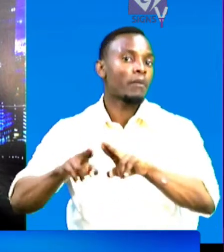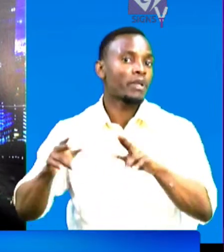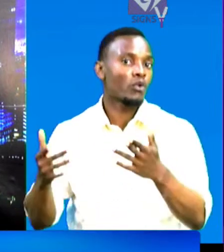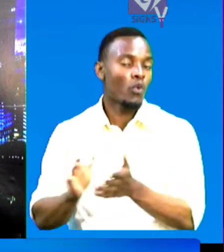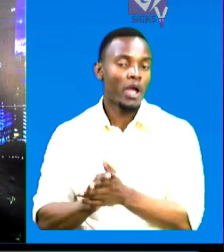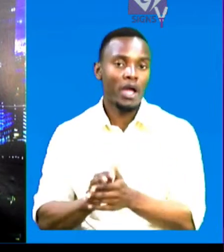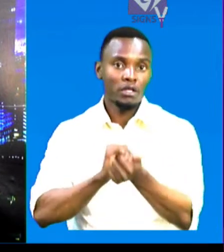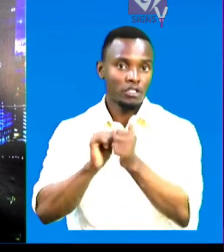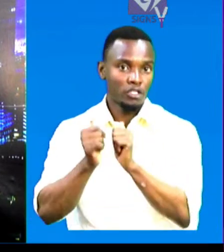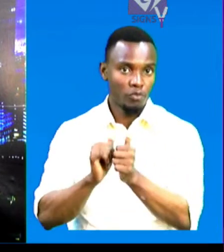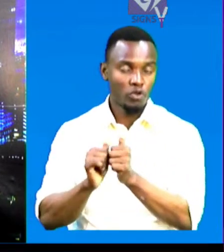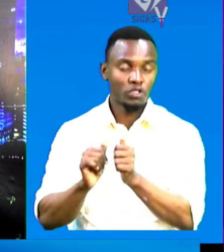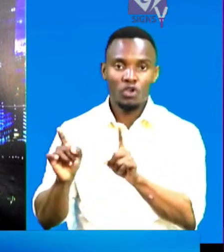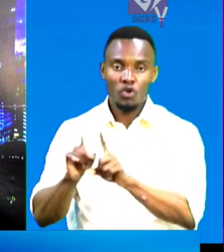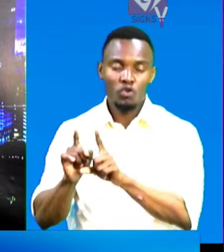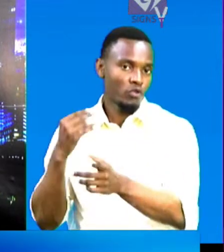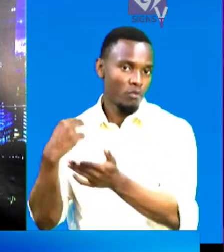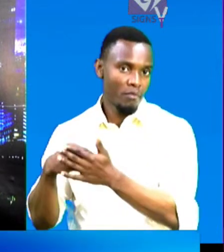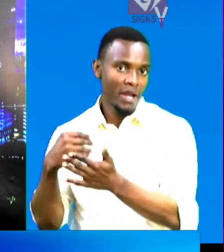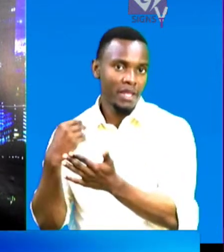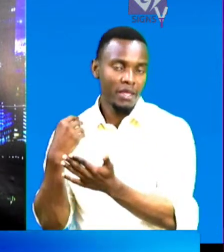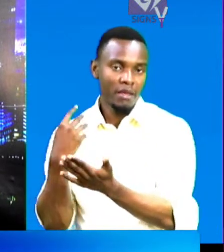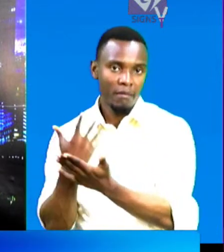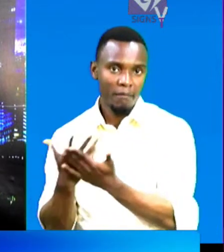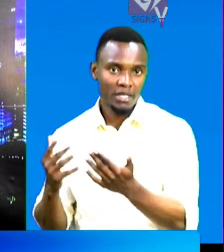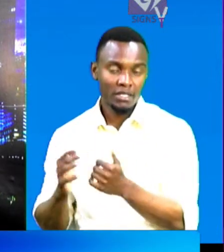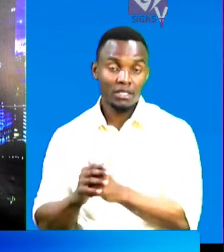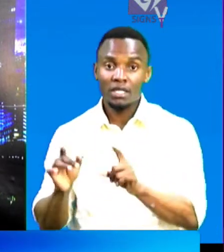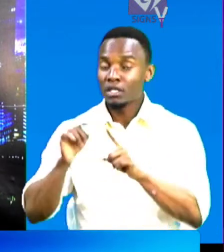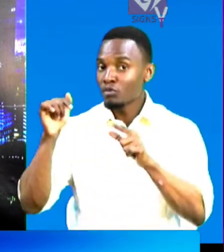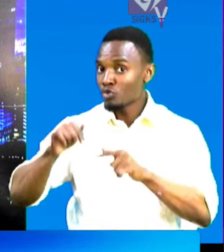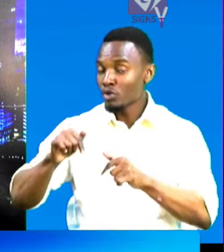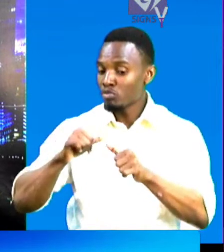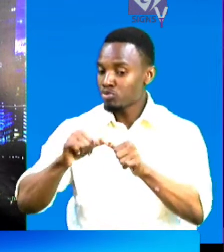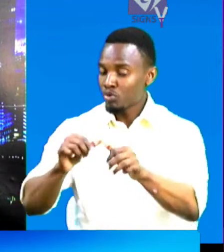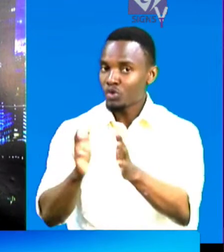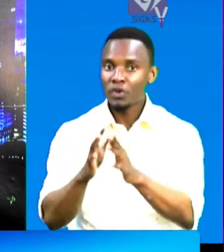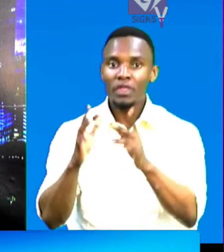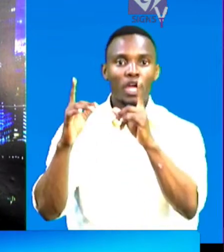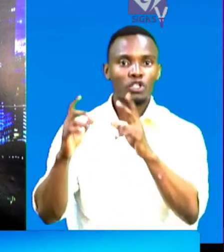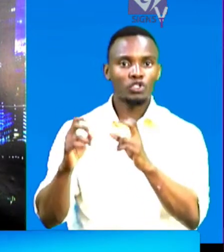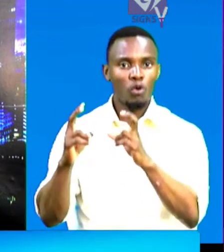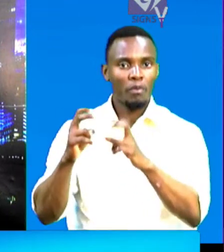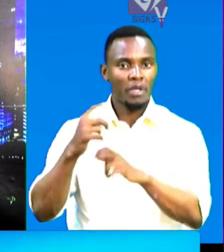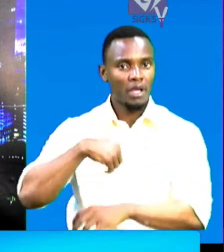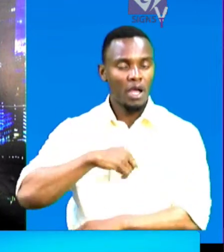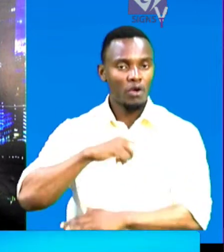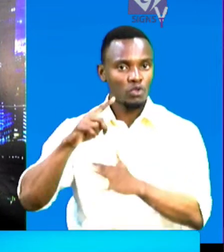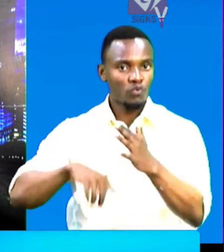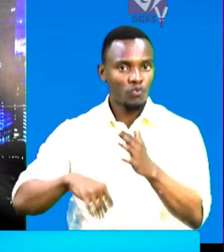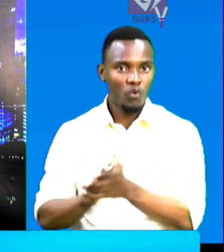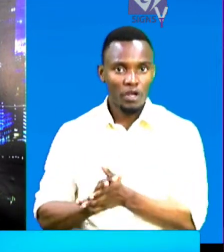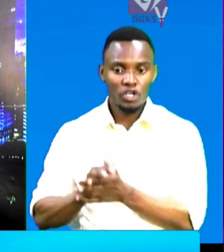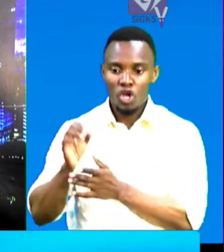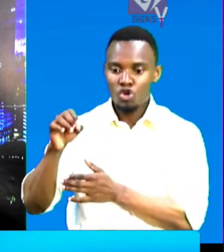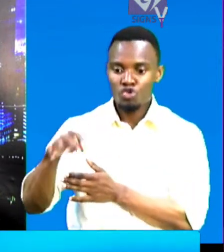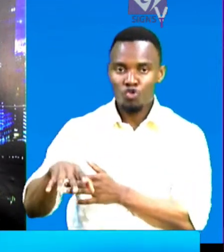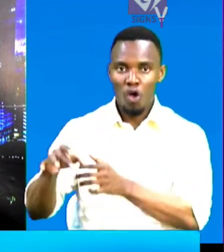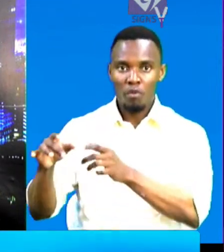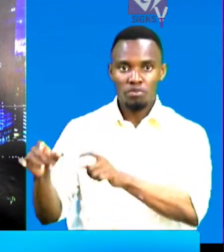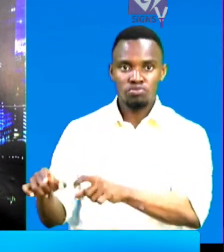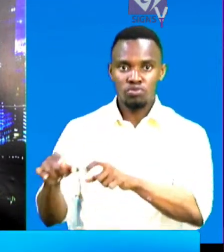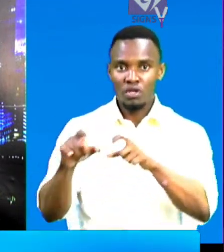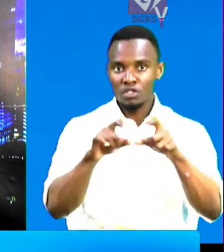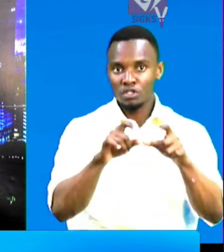sports, not forgetting the Money Matters segment. Today we are still on our topic of drop shipping, and today we'll be talking